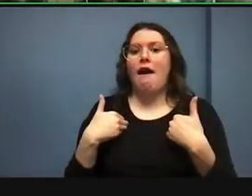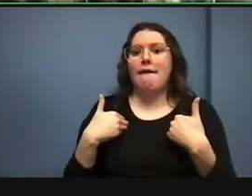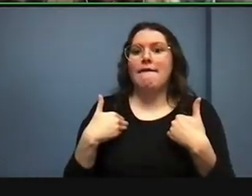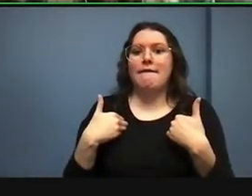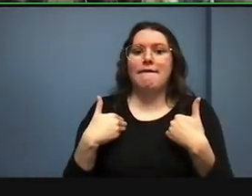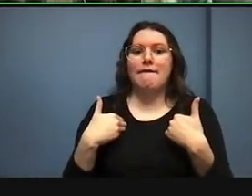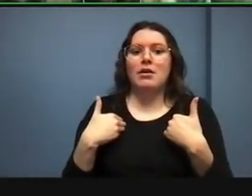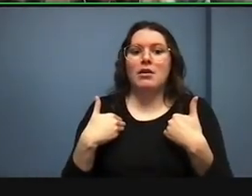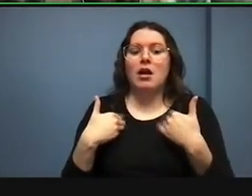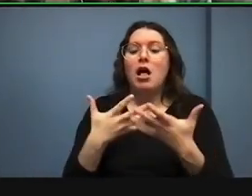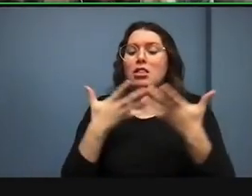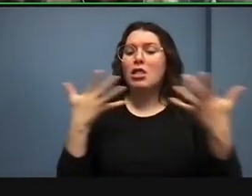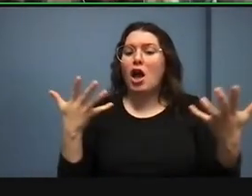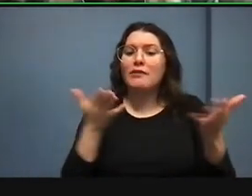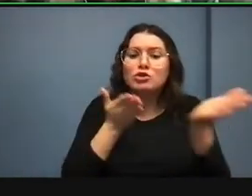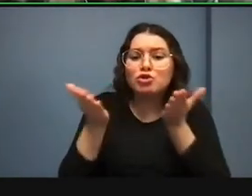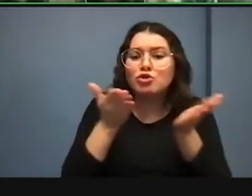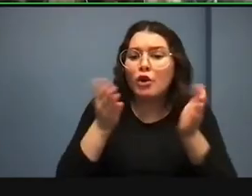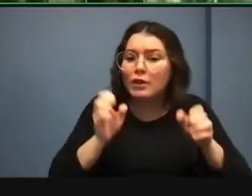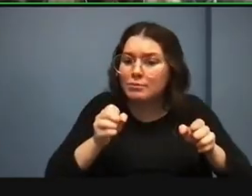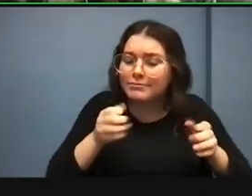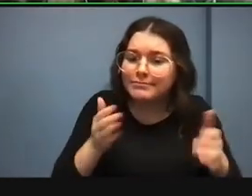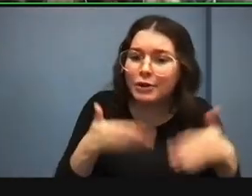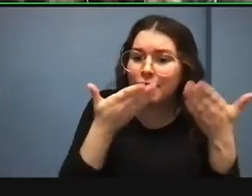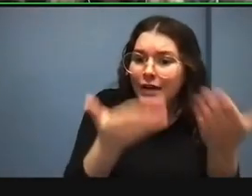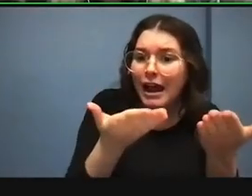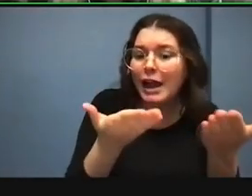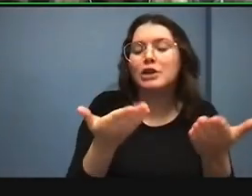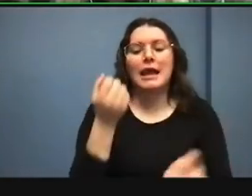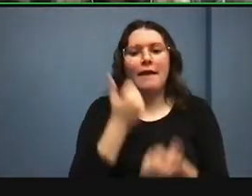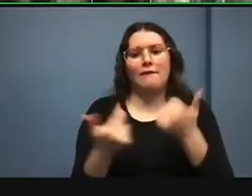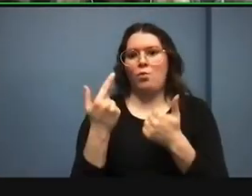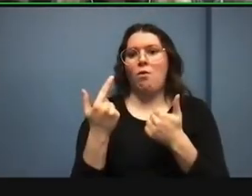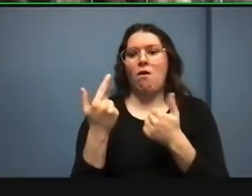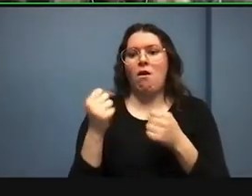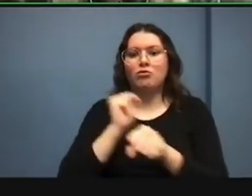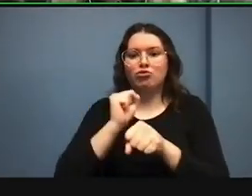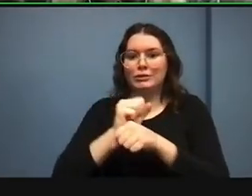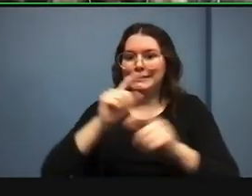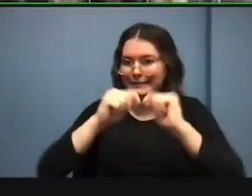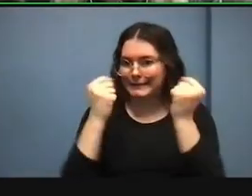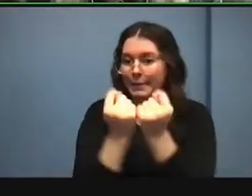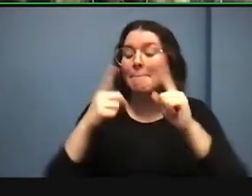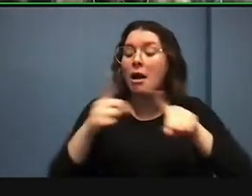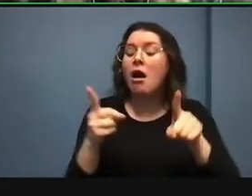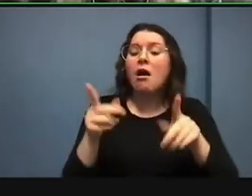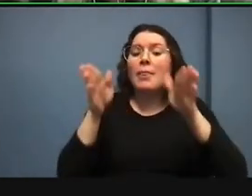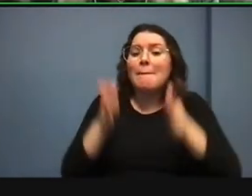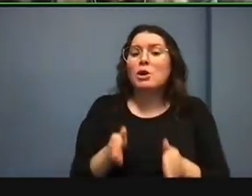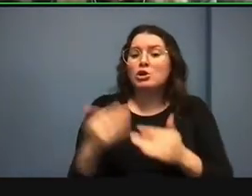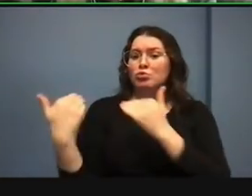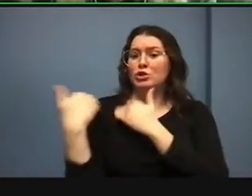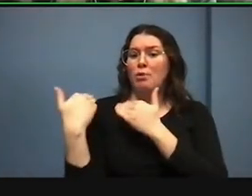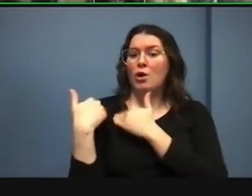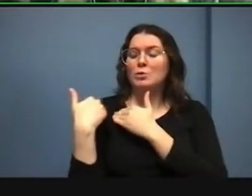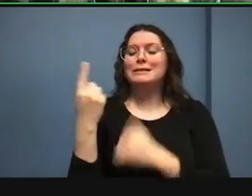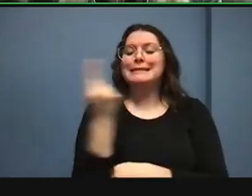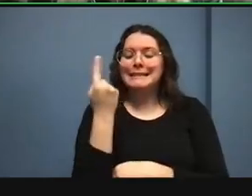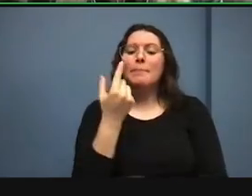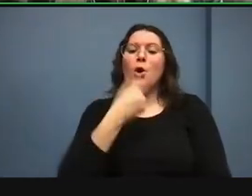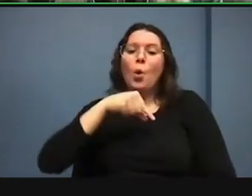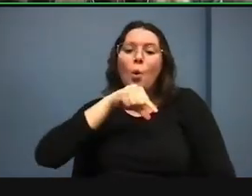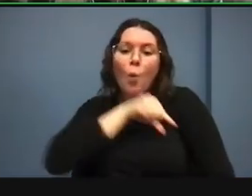service providers, and absolutely everyone works as a team. But the person responsible is someone qualified